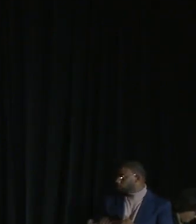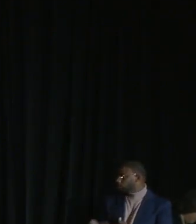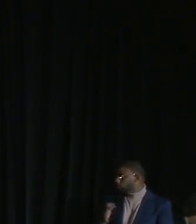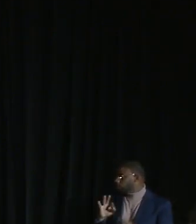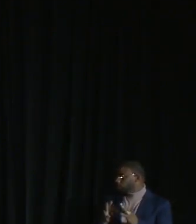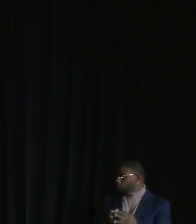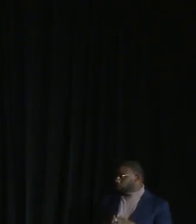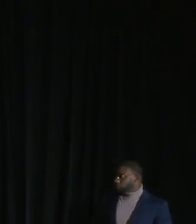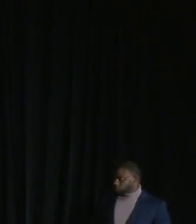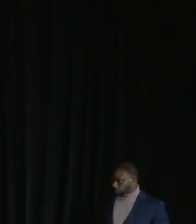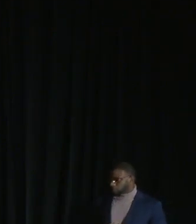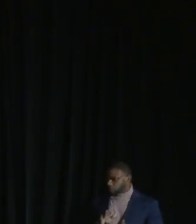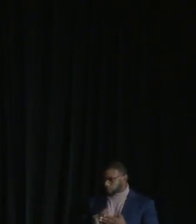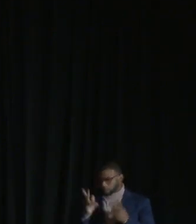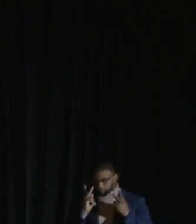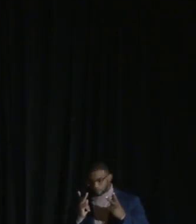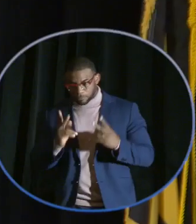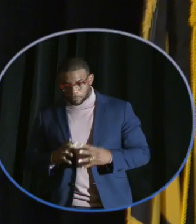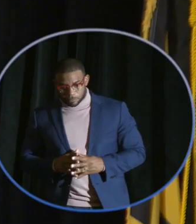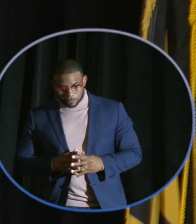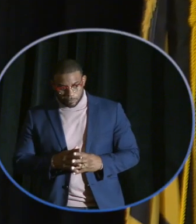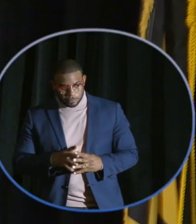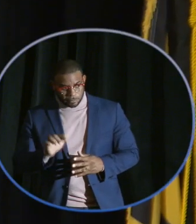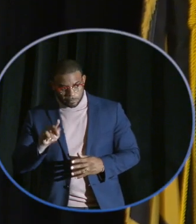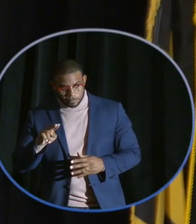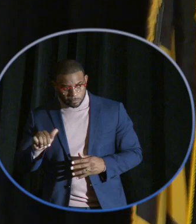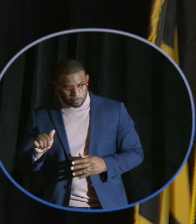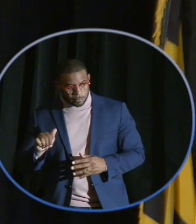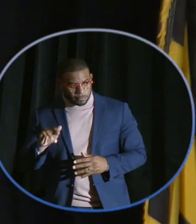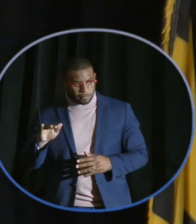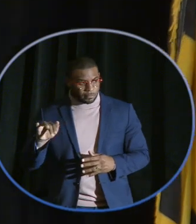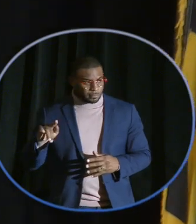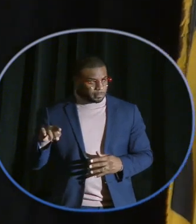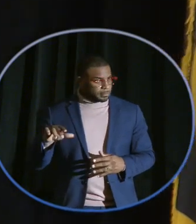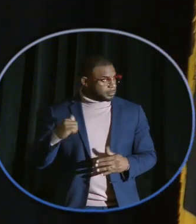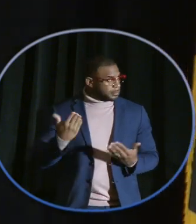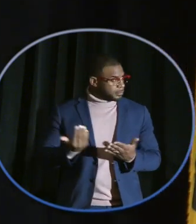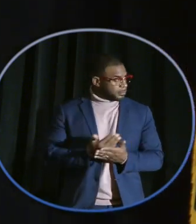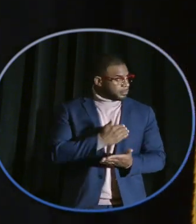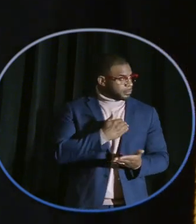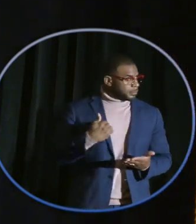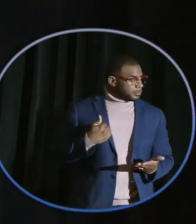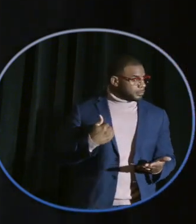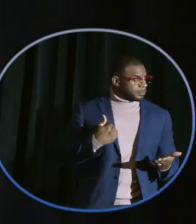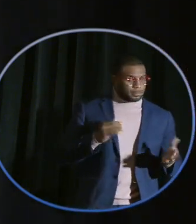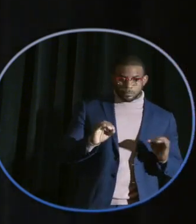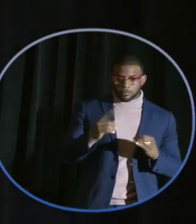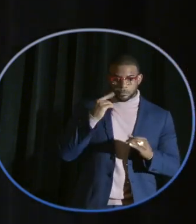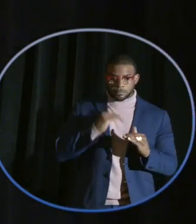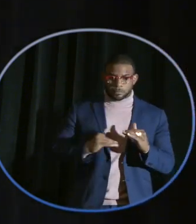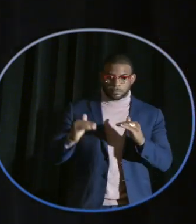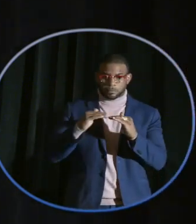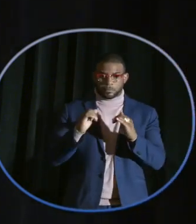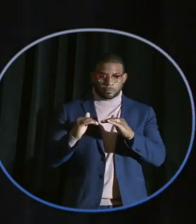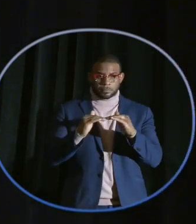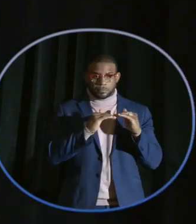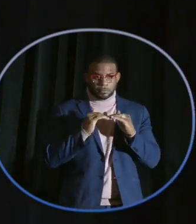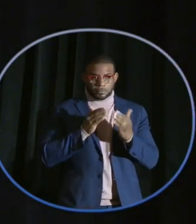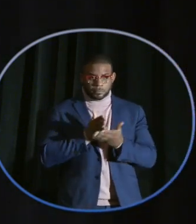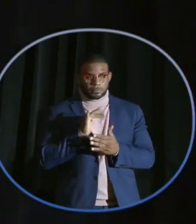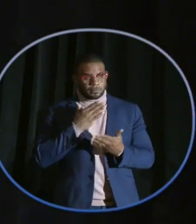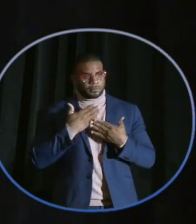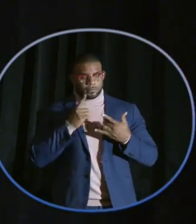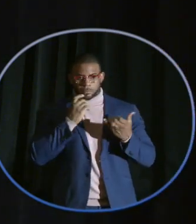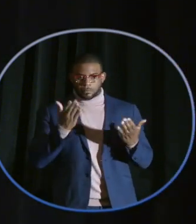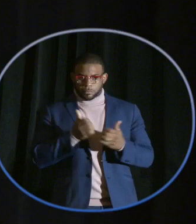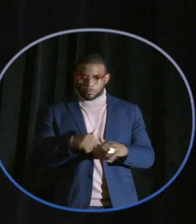Good morning, family. Nice to see you. I'm Lana Ascension Bates. I am a new member of the Office of Equity and Civil Rights. I'm so glad to be